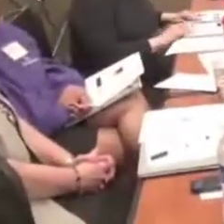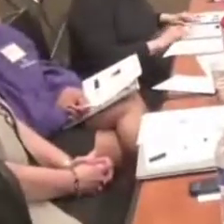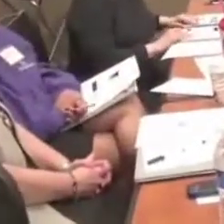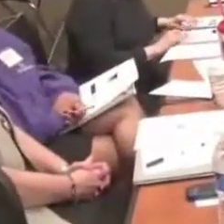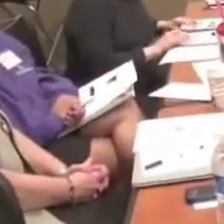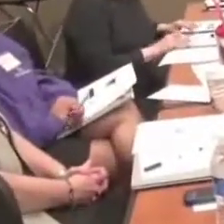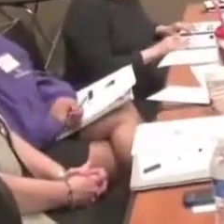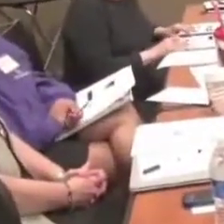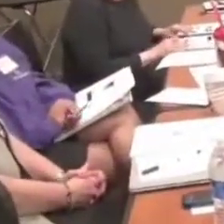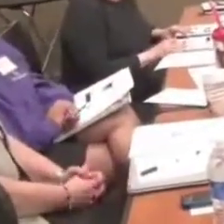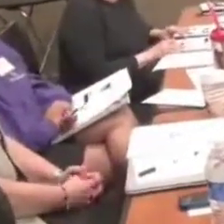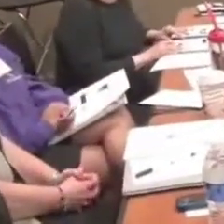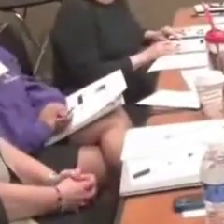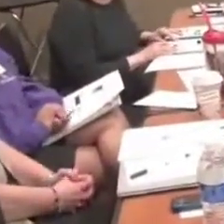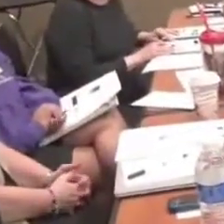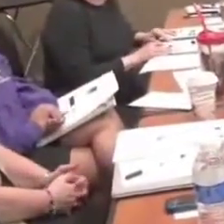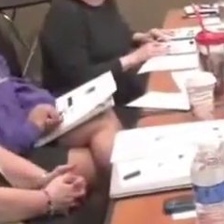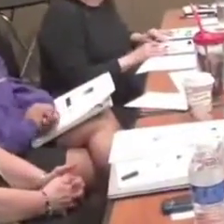Getting my wife to clean the